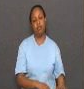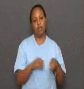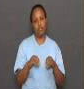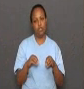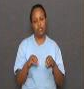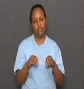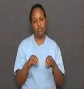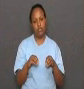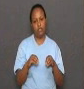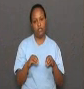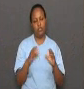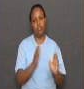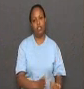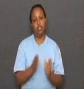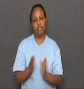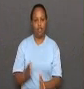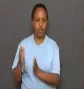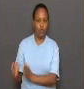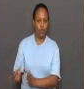Students, let's get ready.